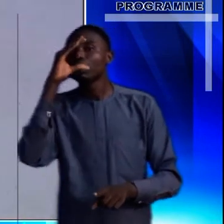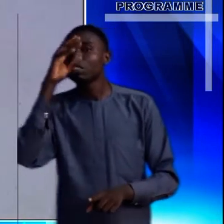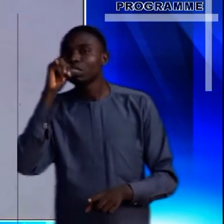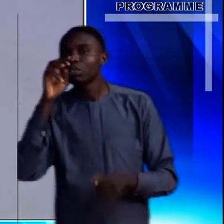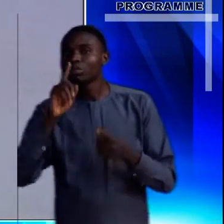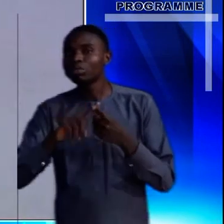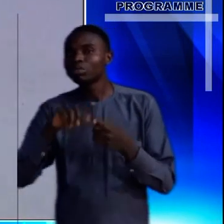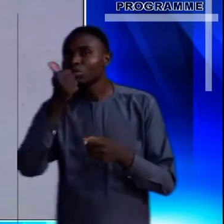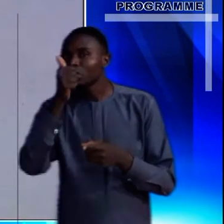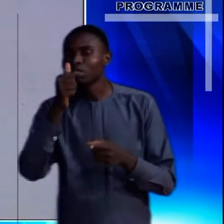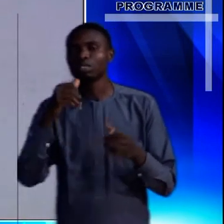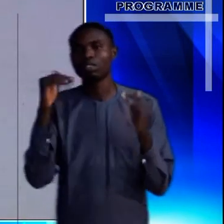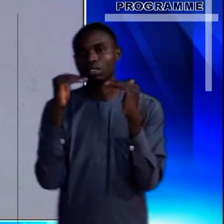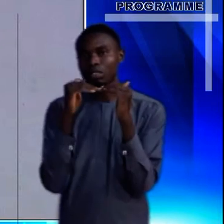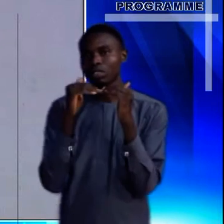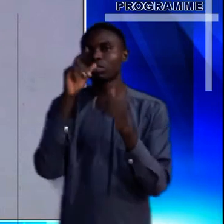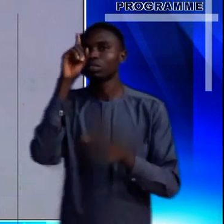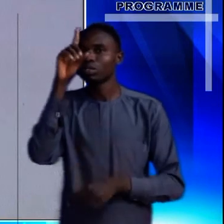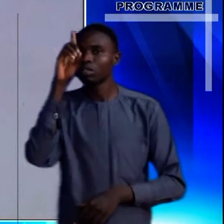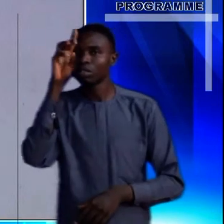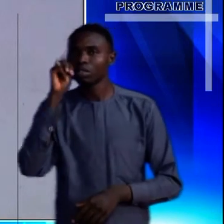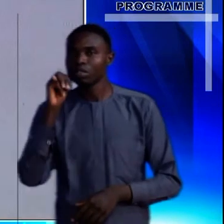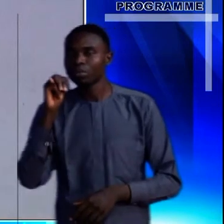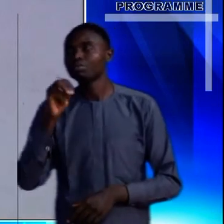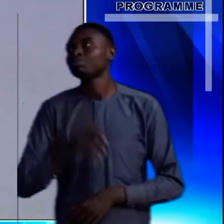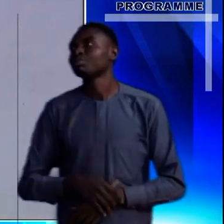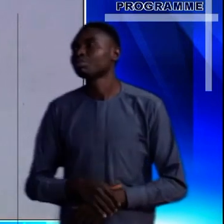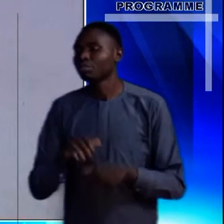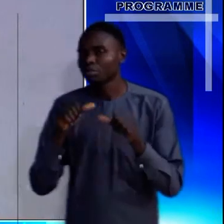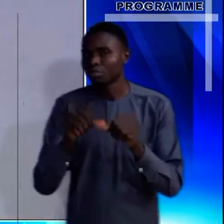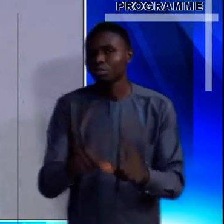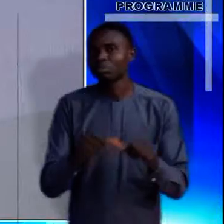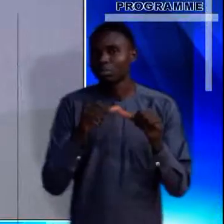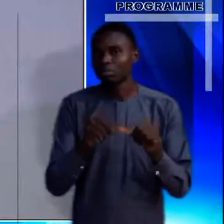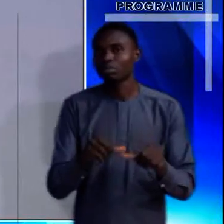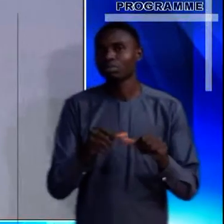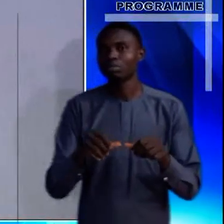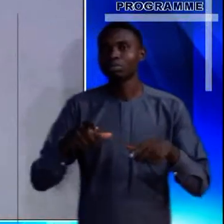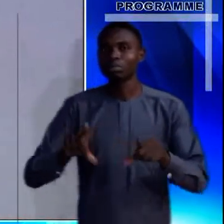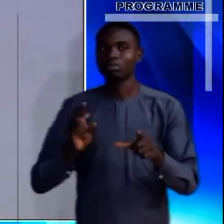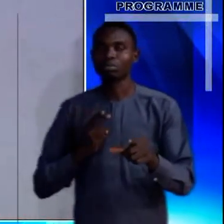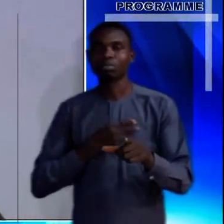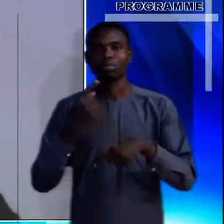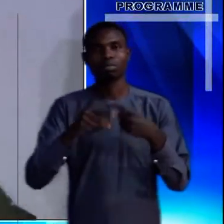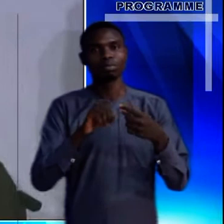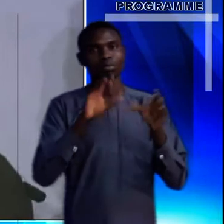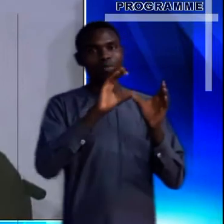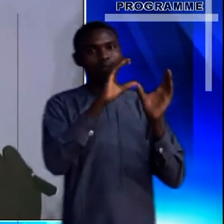decimeter, up to kilometer. Now, if we want, let us go to conversion.